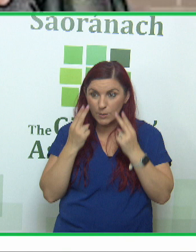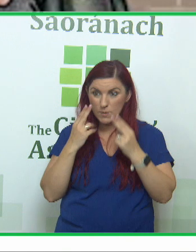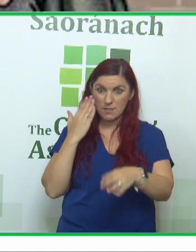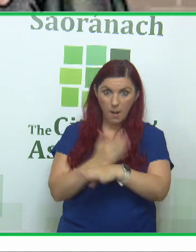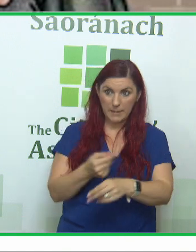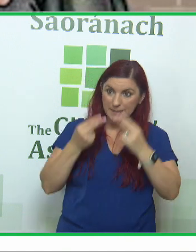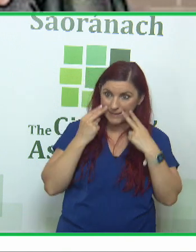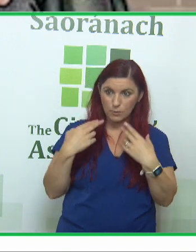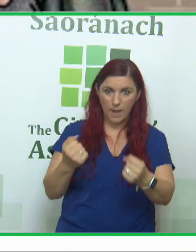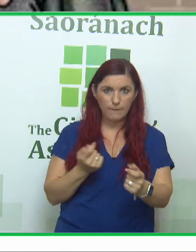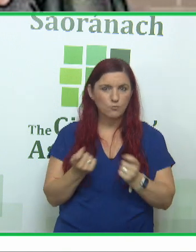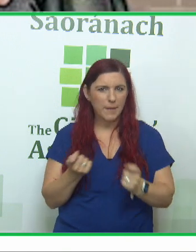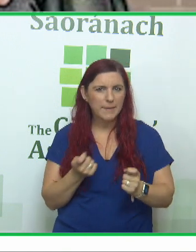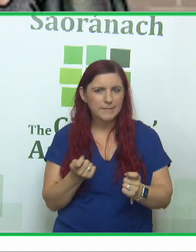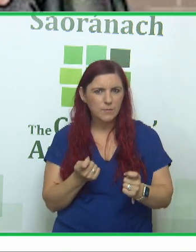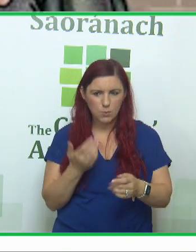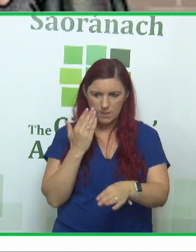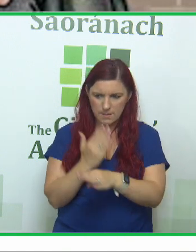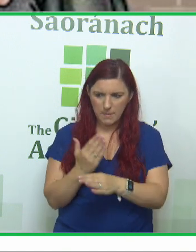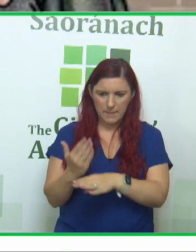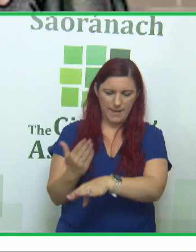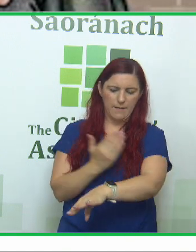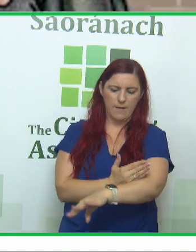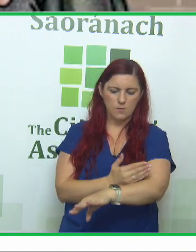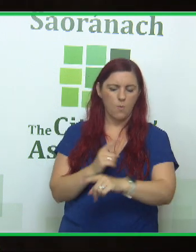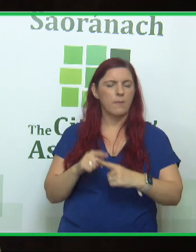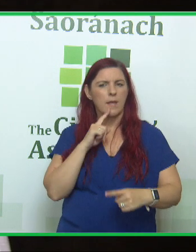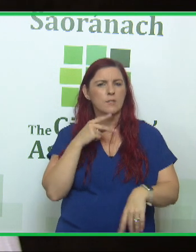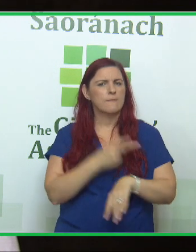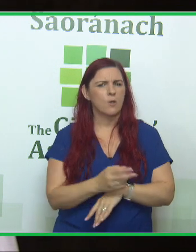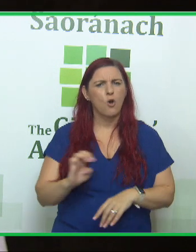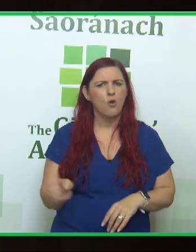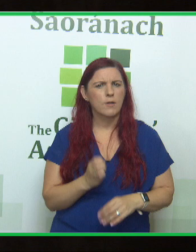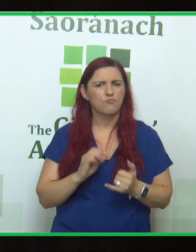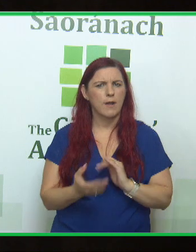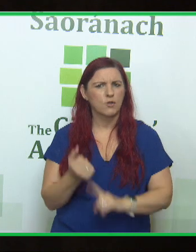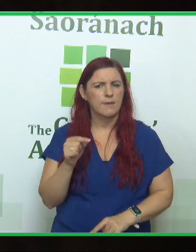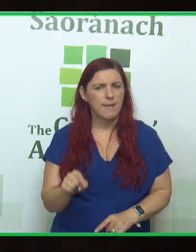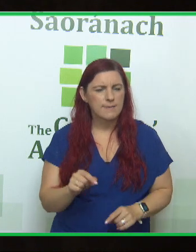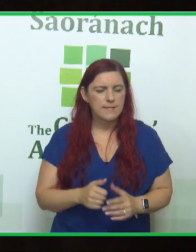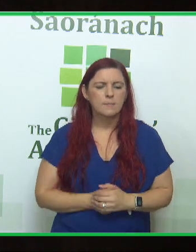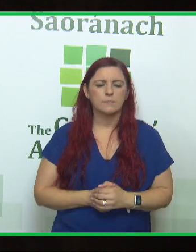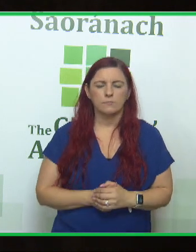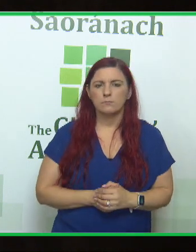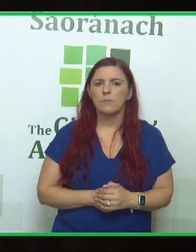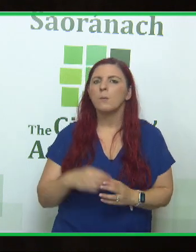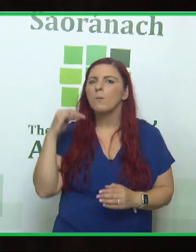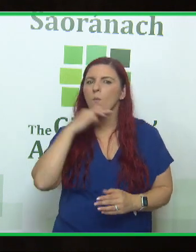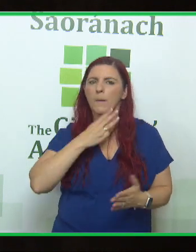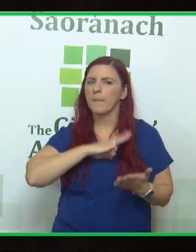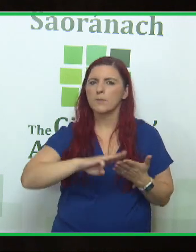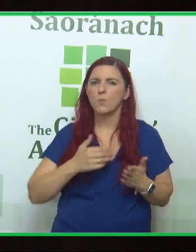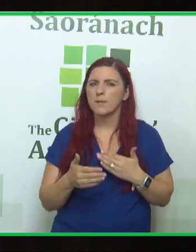requiring treatment. And how can we intervene at an early stage to do that? And the key message